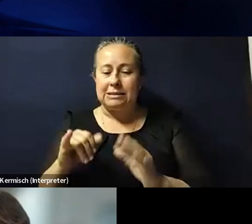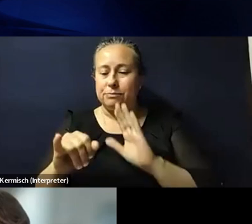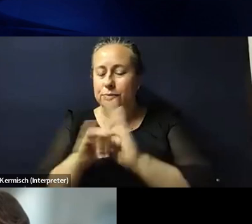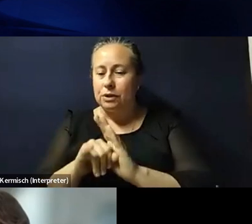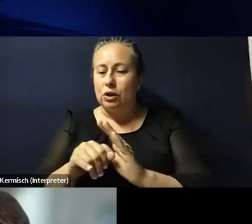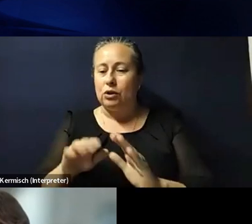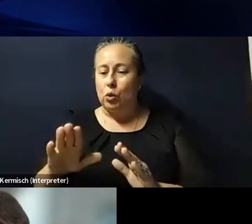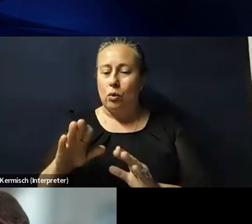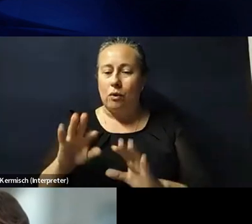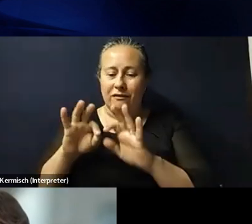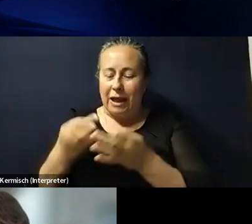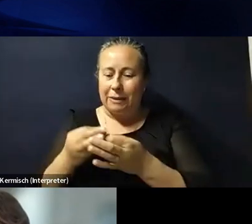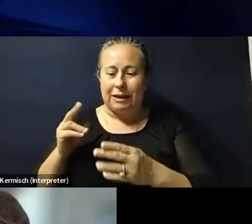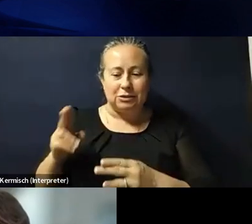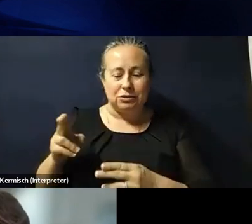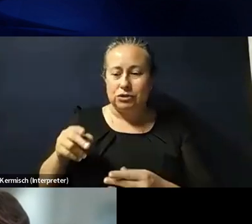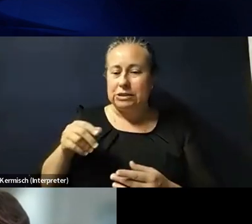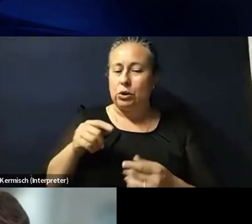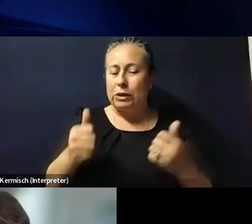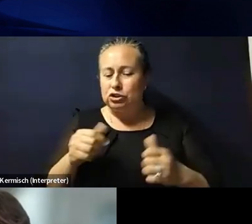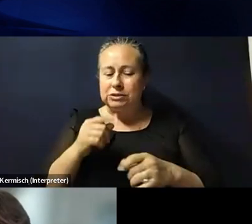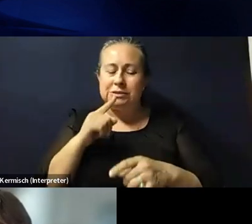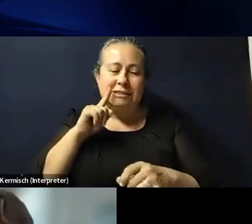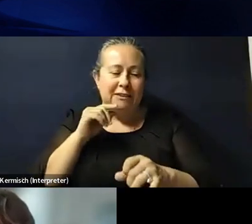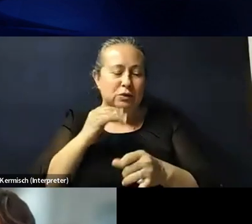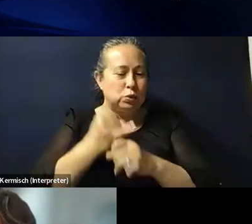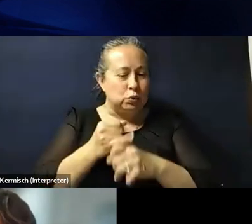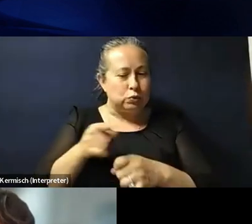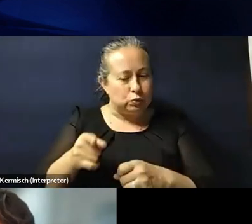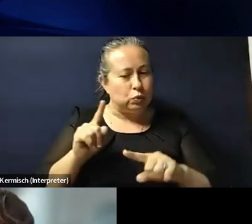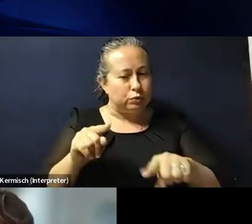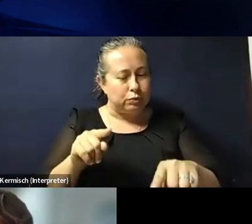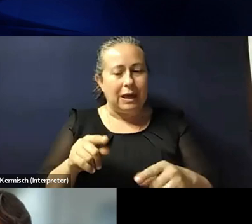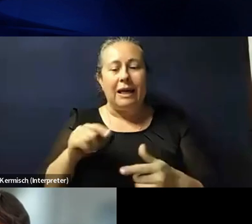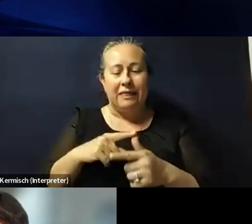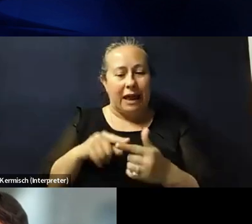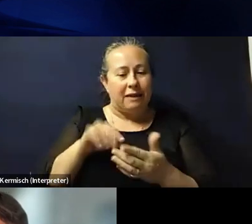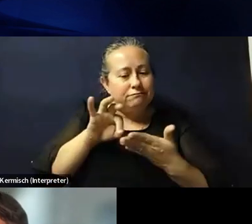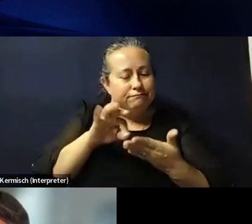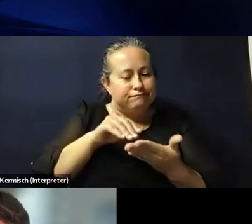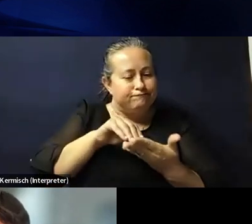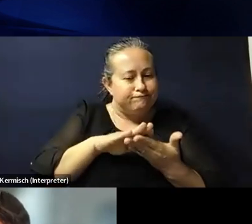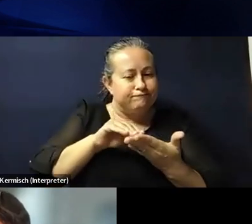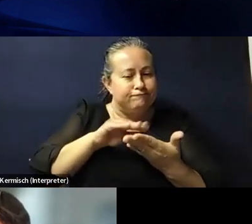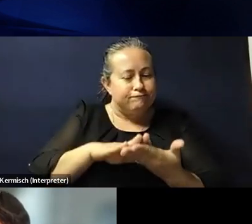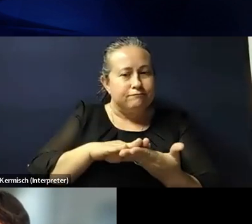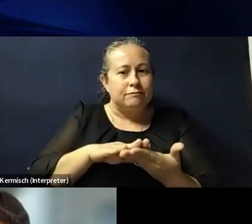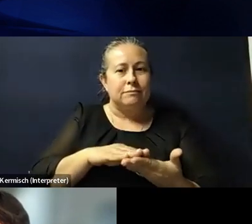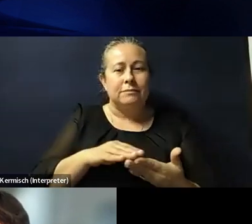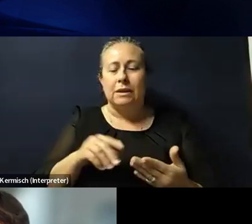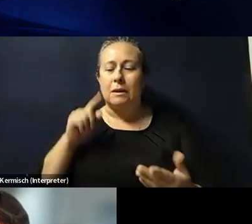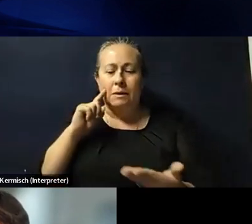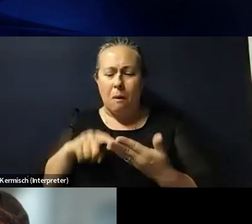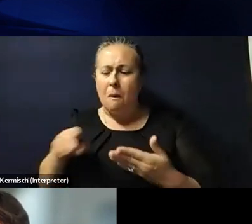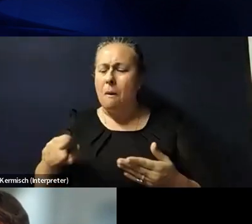19th century. They were just tracing the rate of generational deafness and keeping track of that data. So basically like family